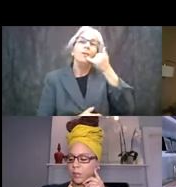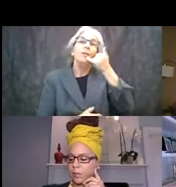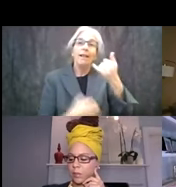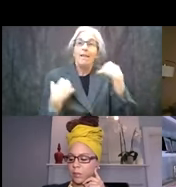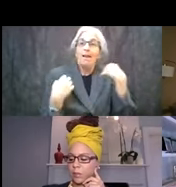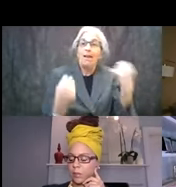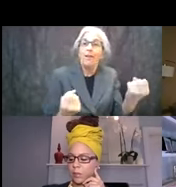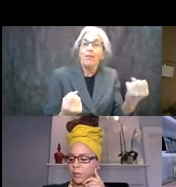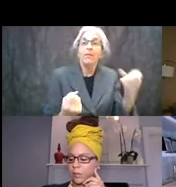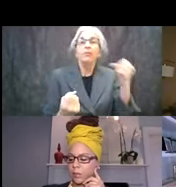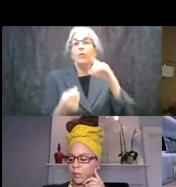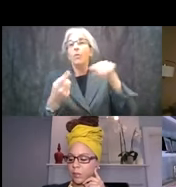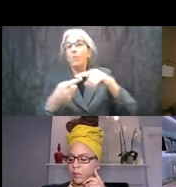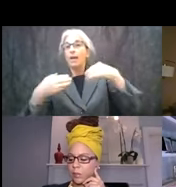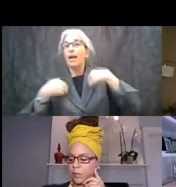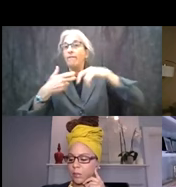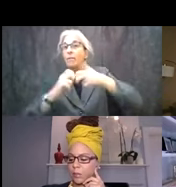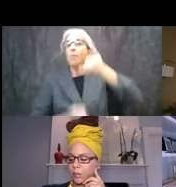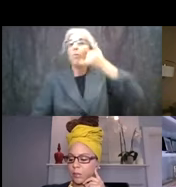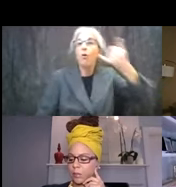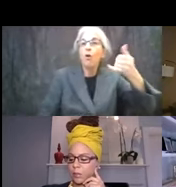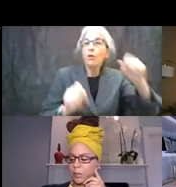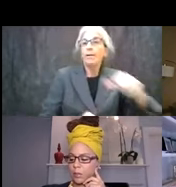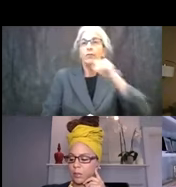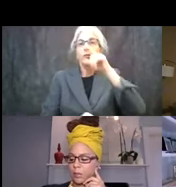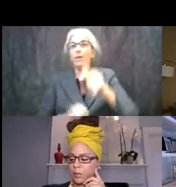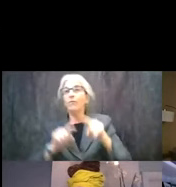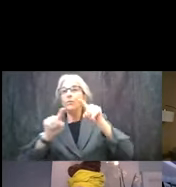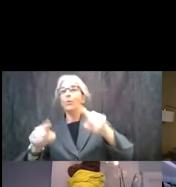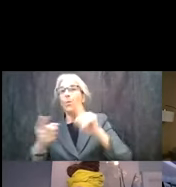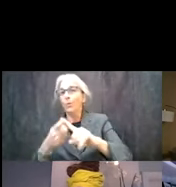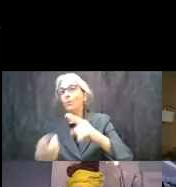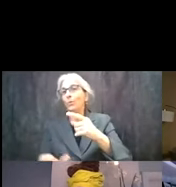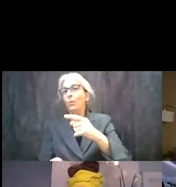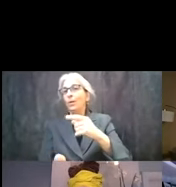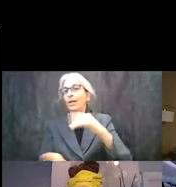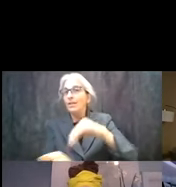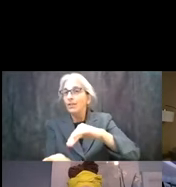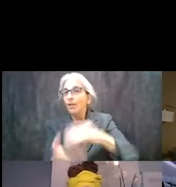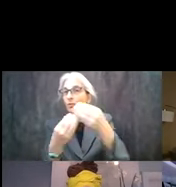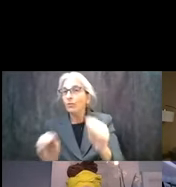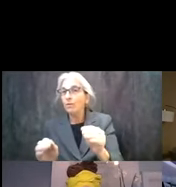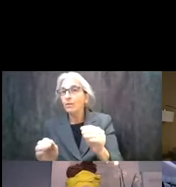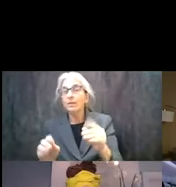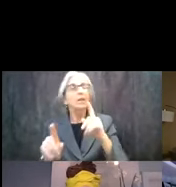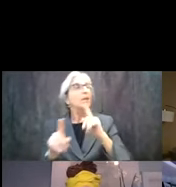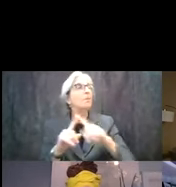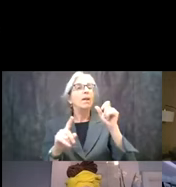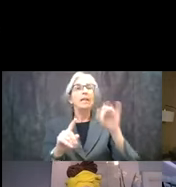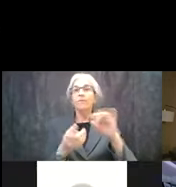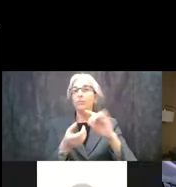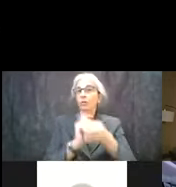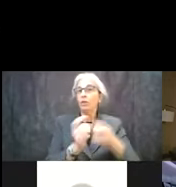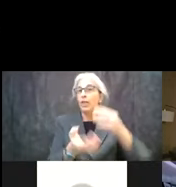And a lot of that is not a big deal. We think we can do quite a bit by telehealth safely, but When you change therapy and give non-standard care,